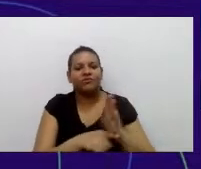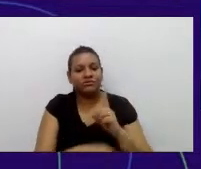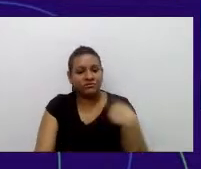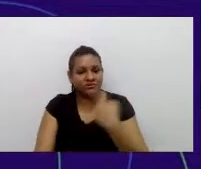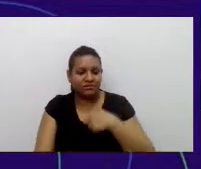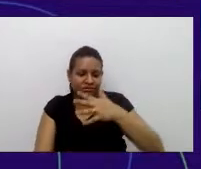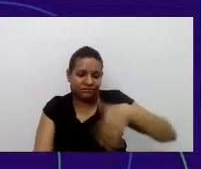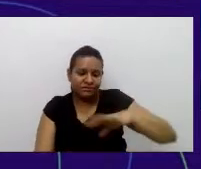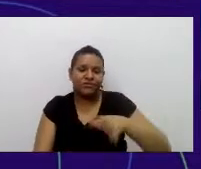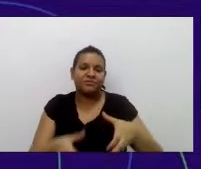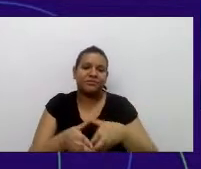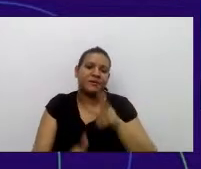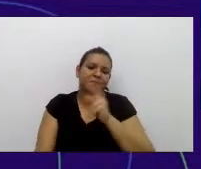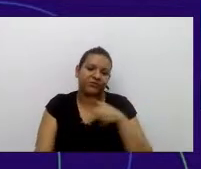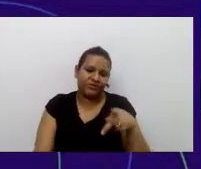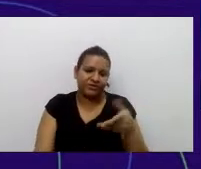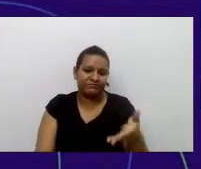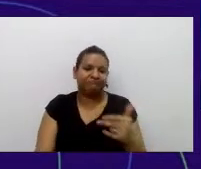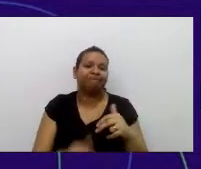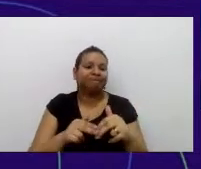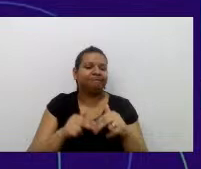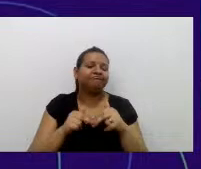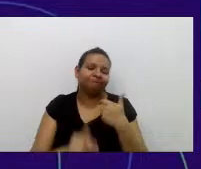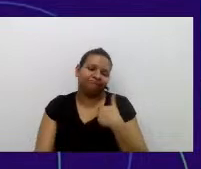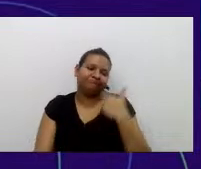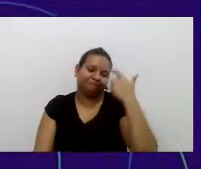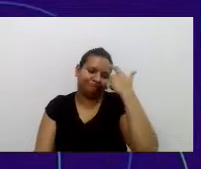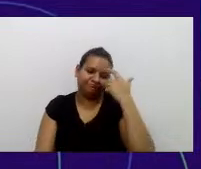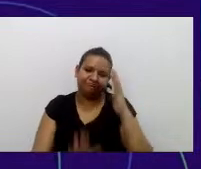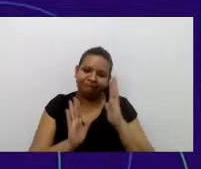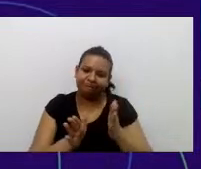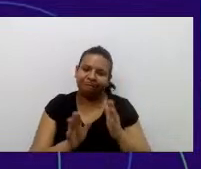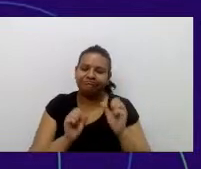think we'd be moving to a Q&A session.